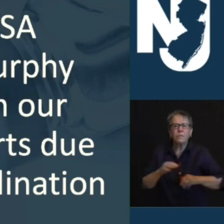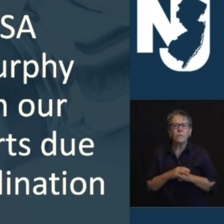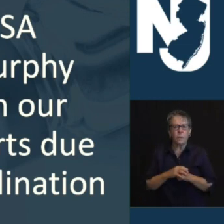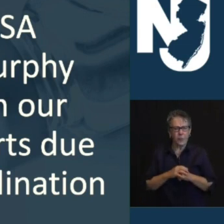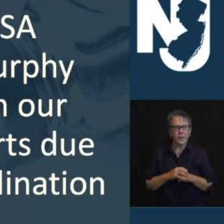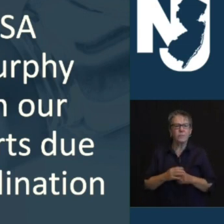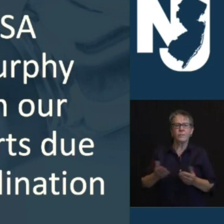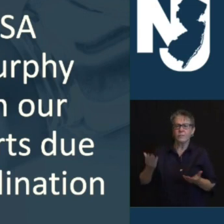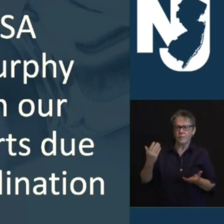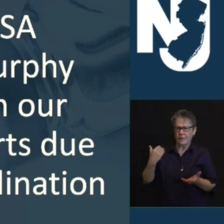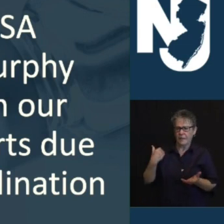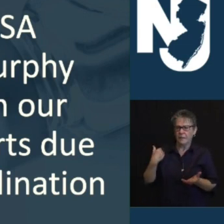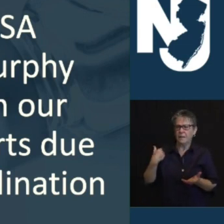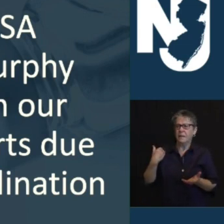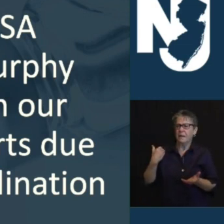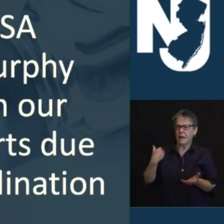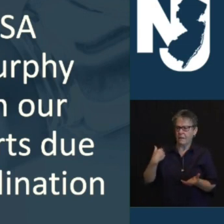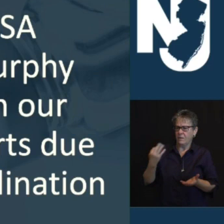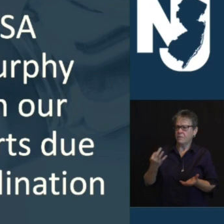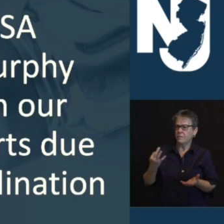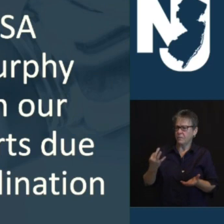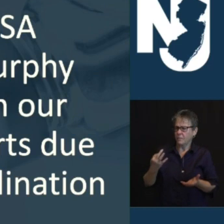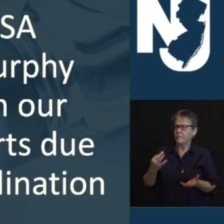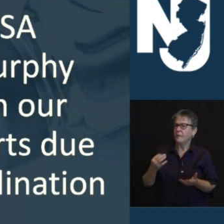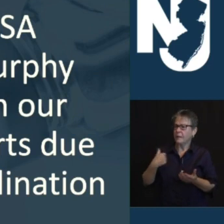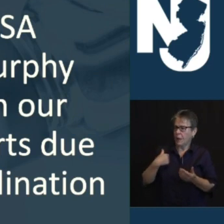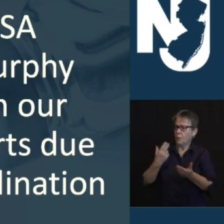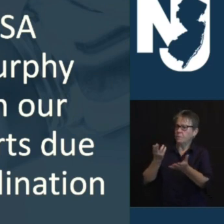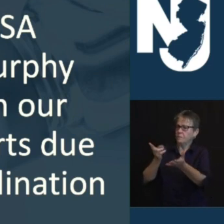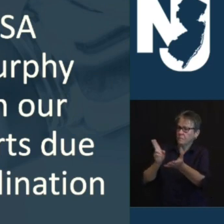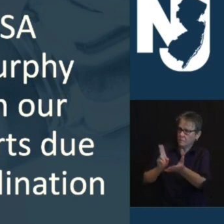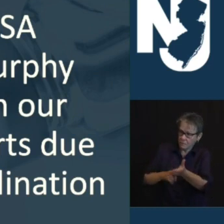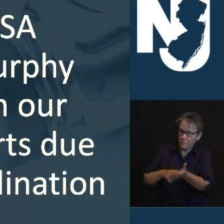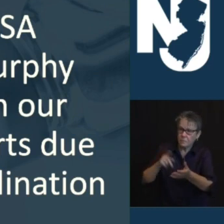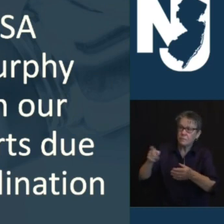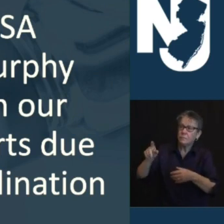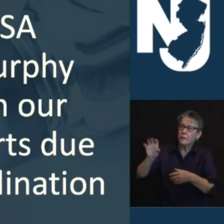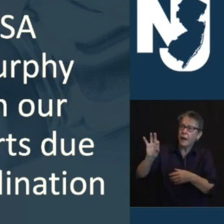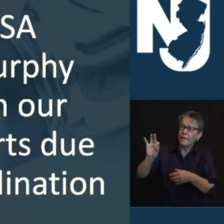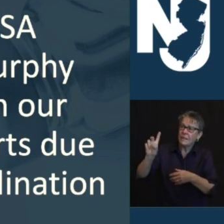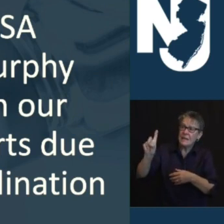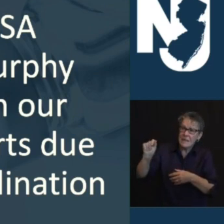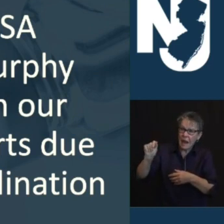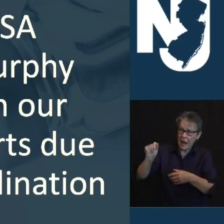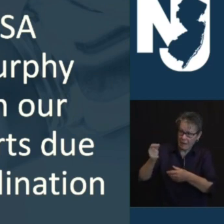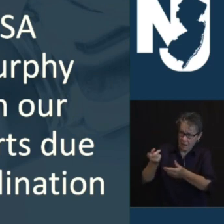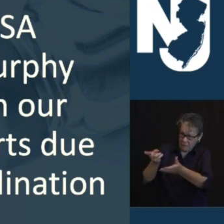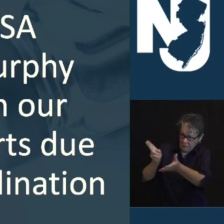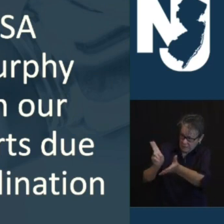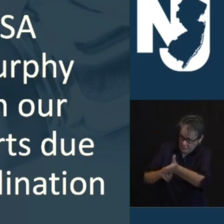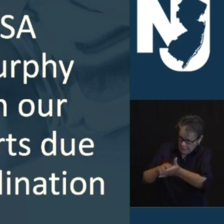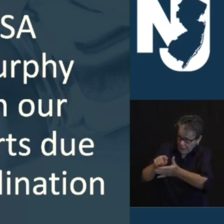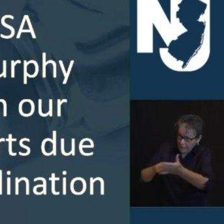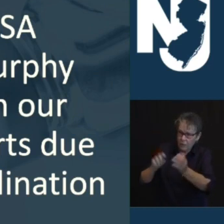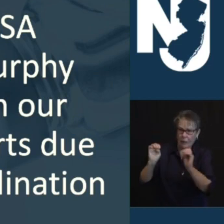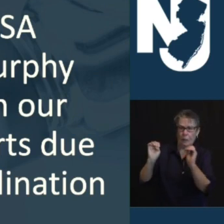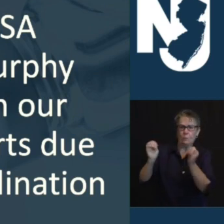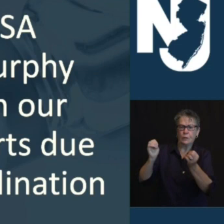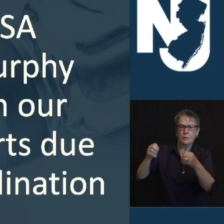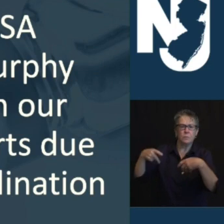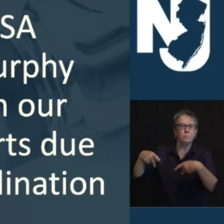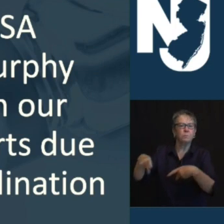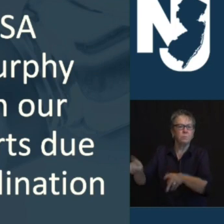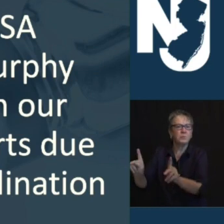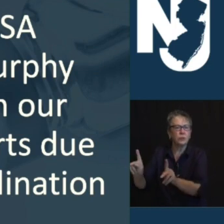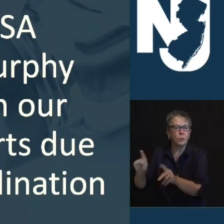to the Food and Drug Administration for an emergency use authorization for its vaccine. We anticipate that Moderna will soon follow